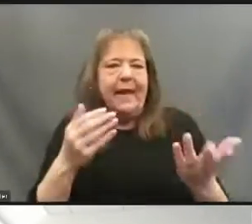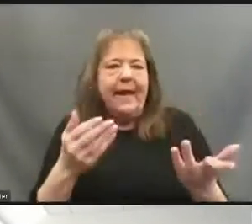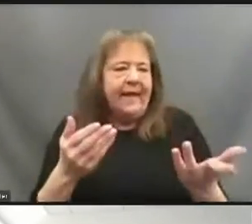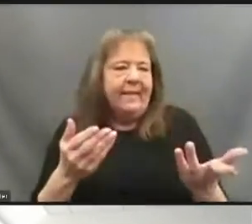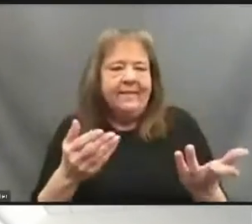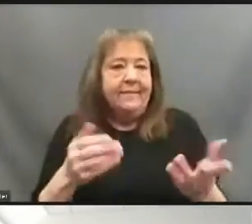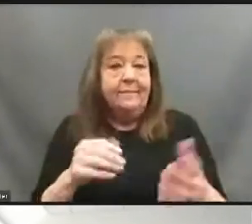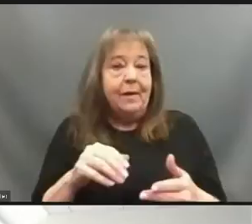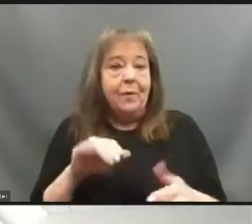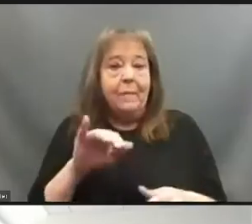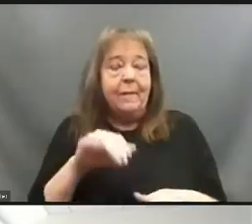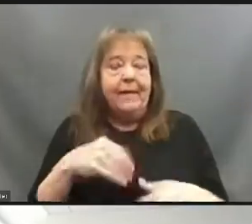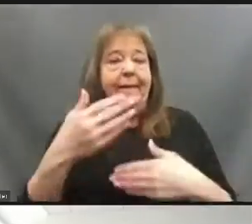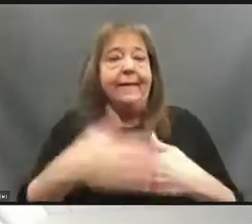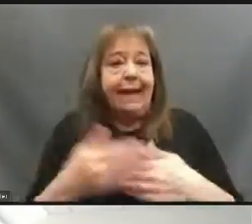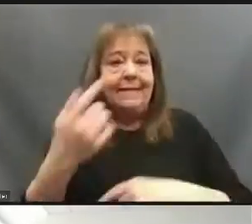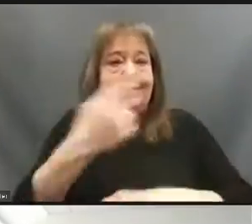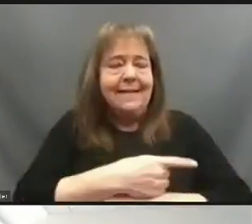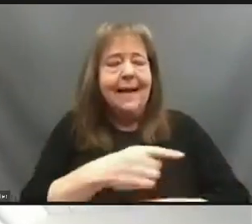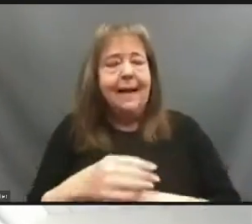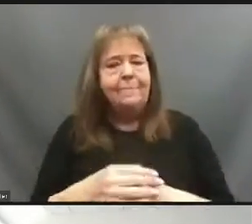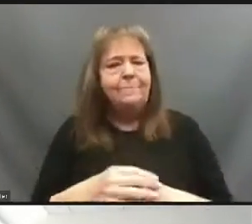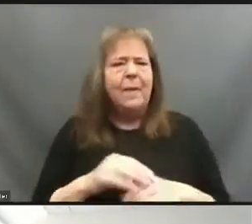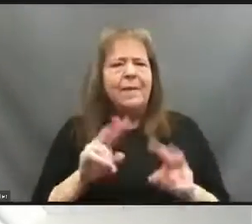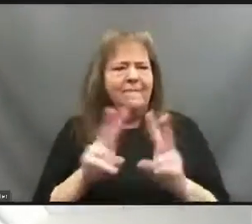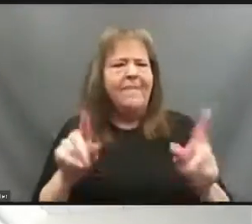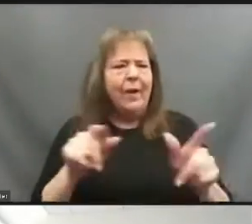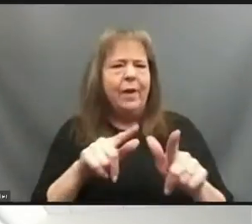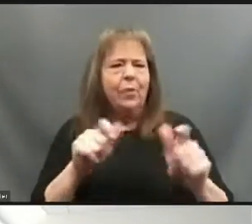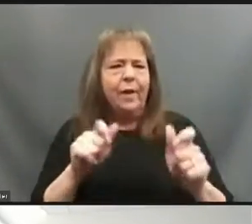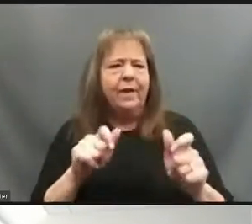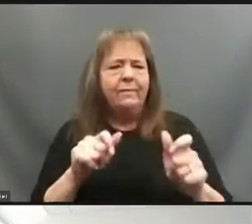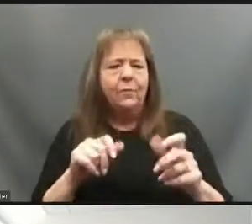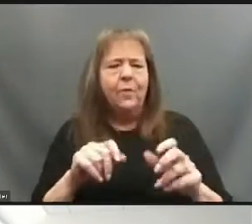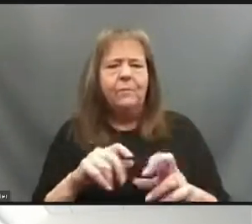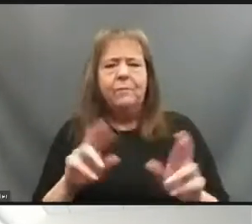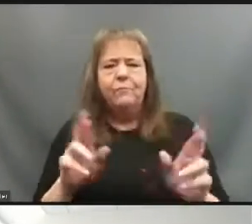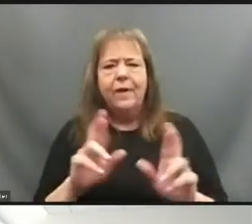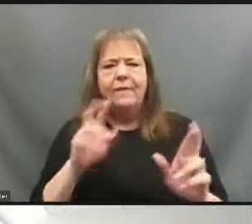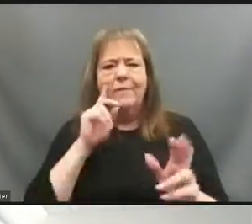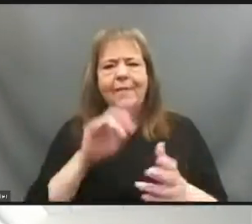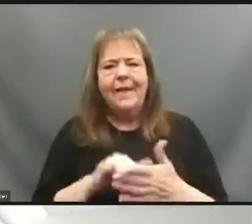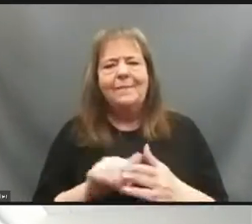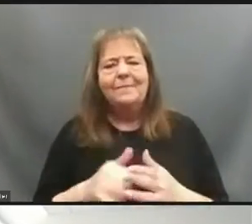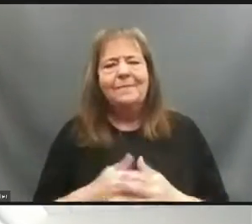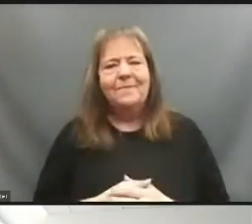quickly, those vaccines would be available here in our community.